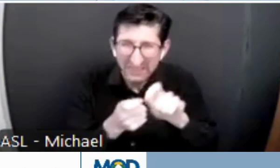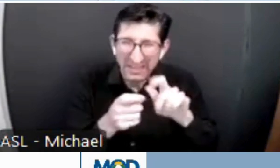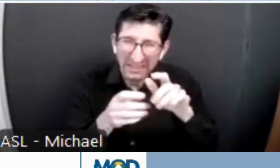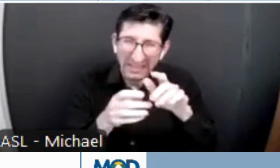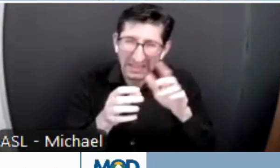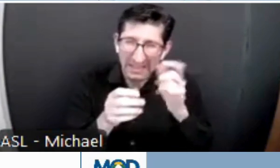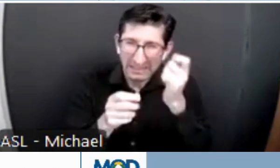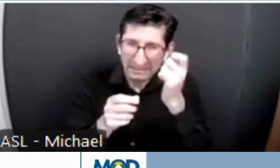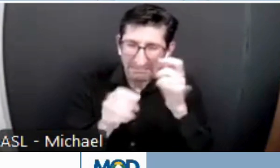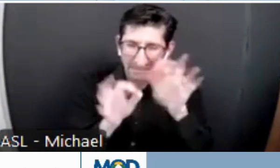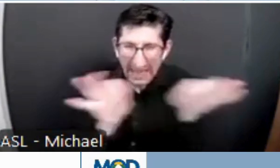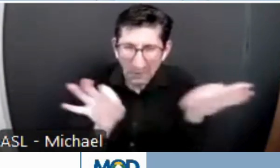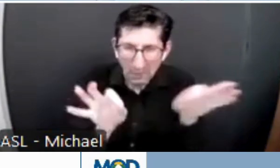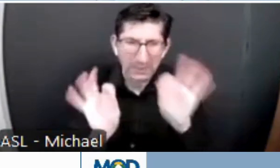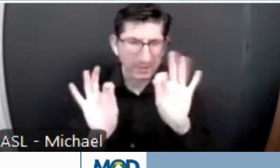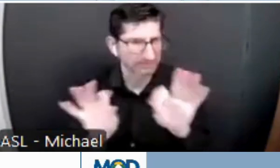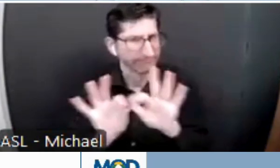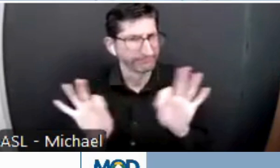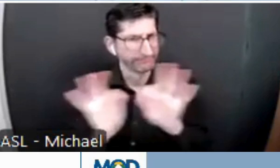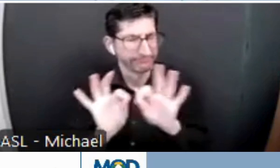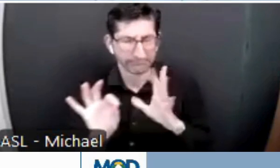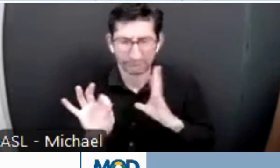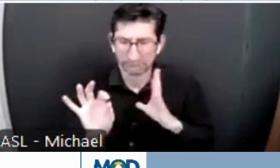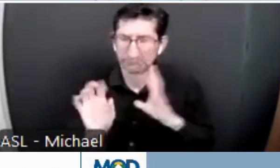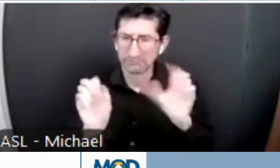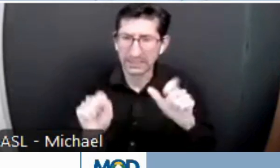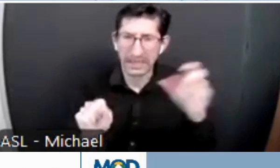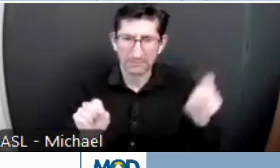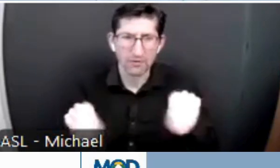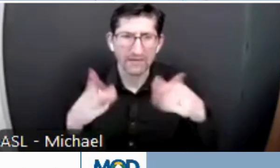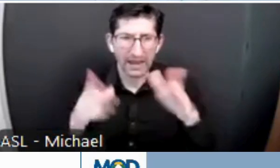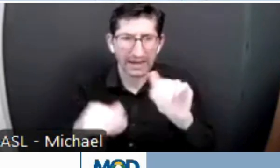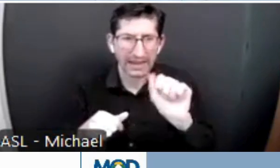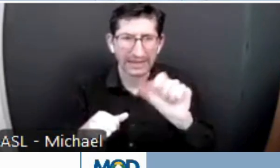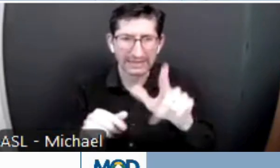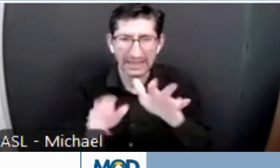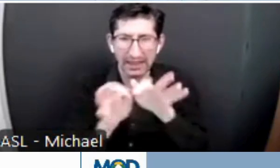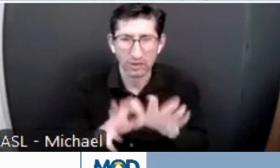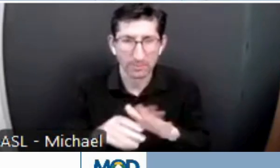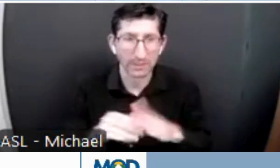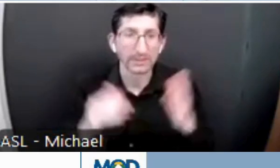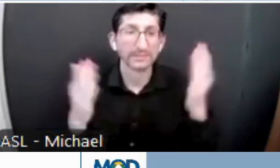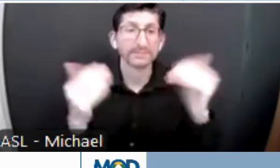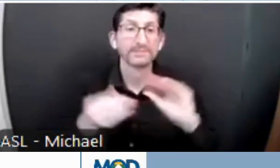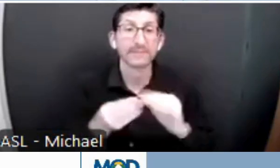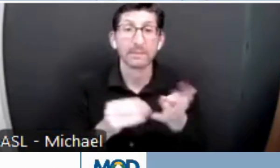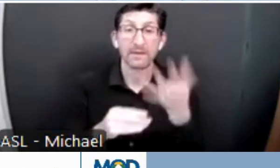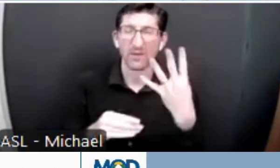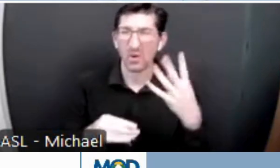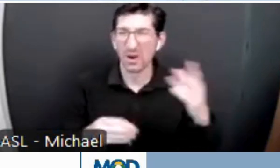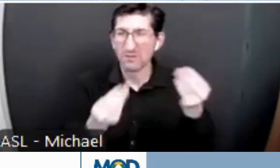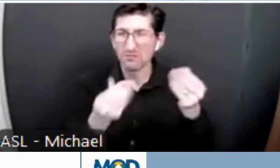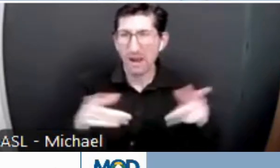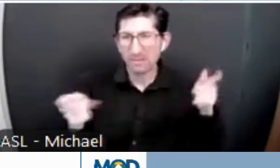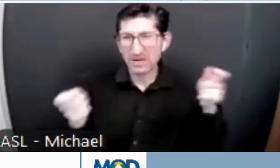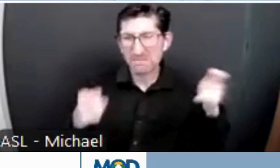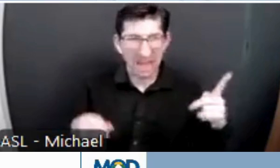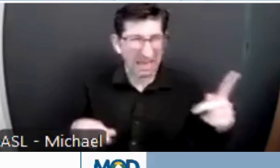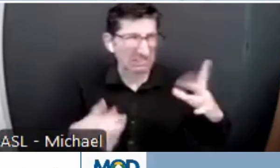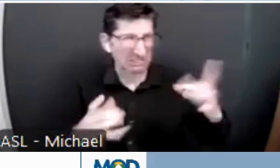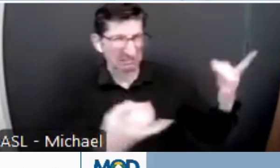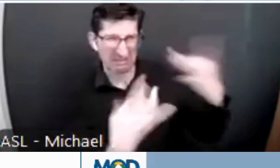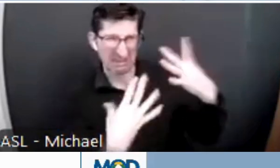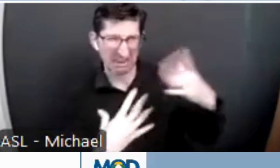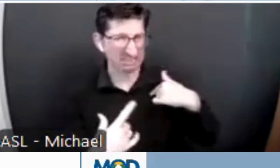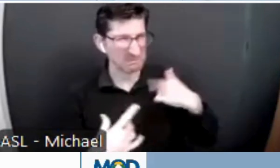Number 4, the property manager has a vendetta against me, so I always want to speak to someone else. Is that likely to be